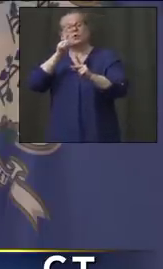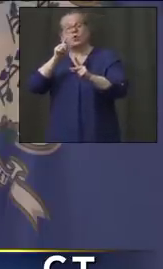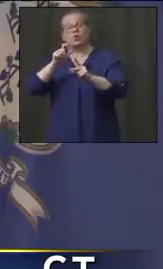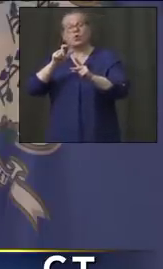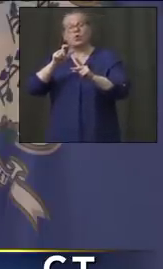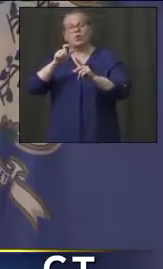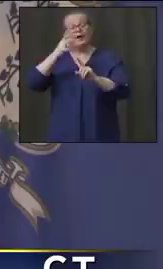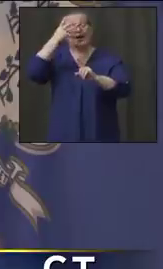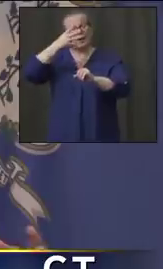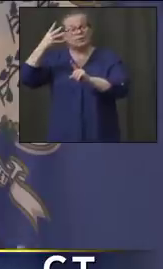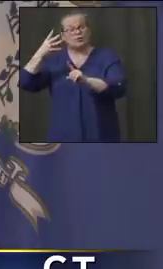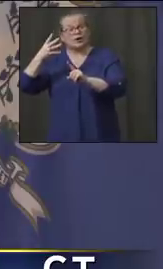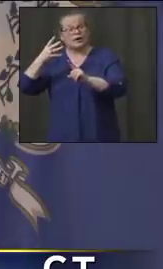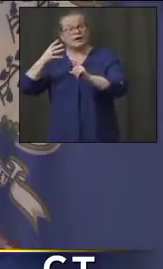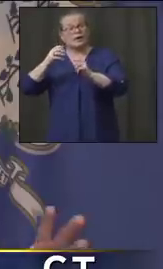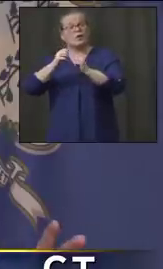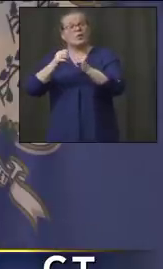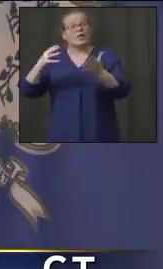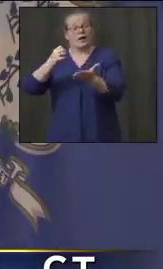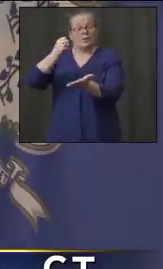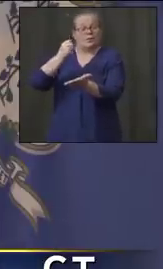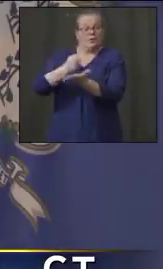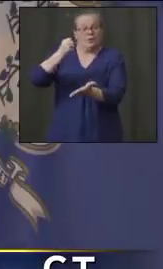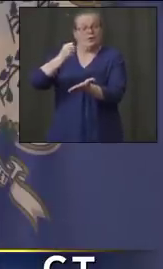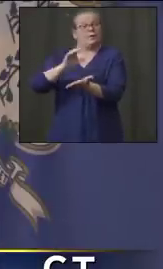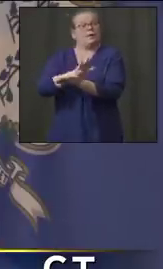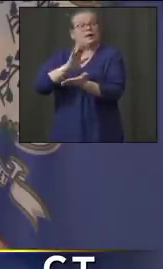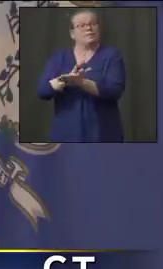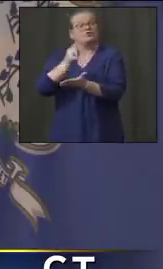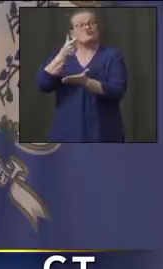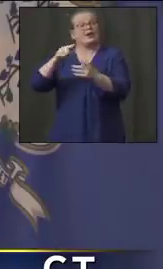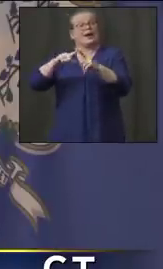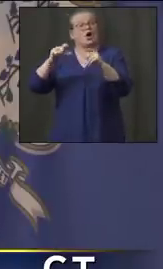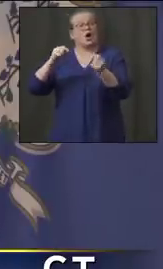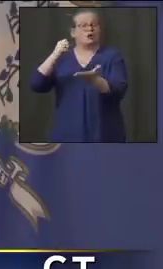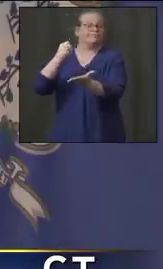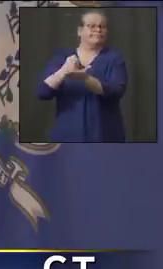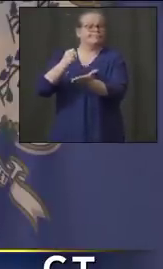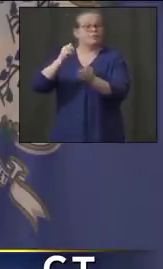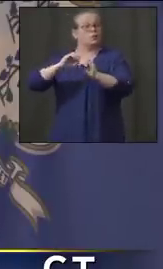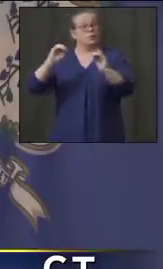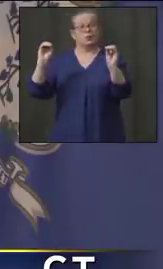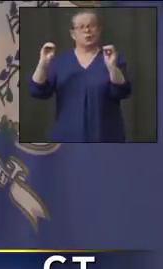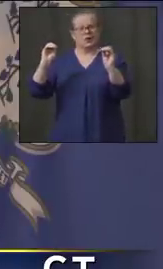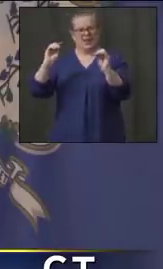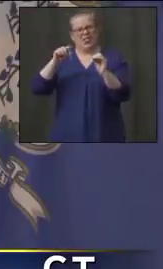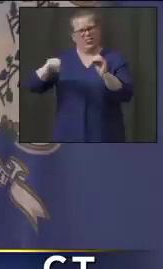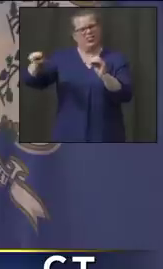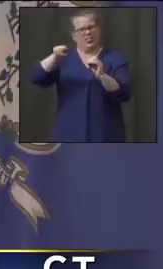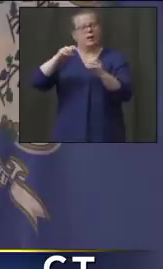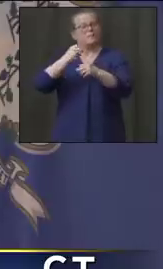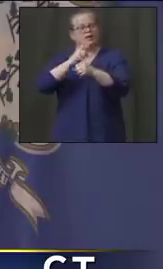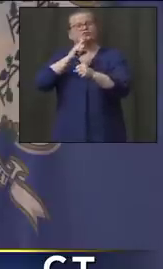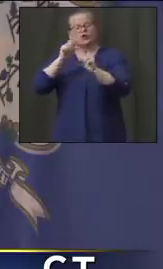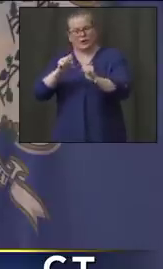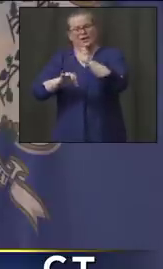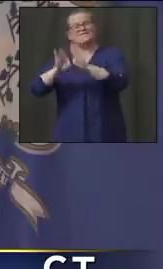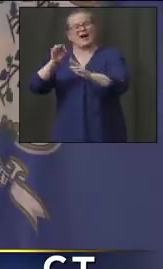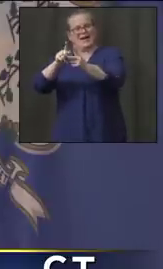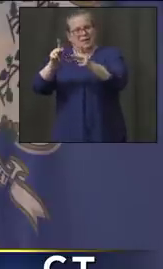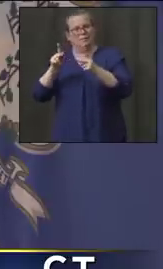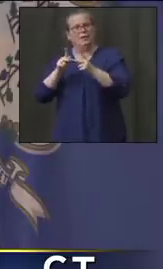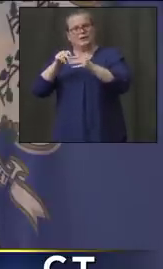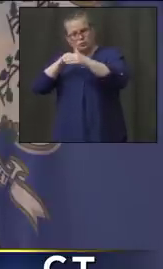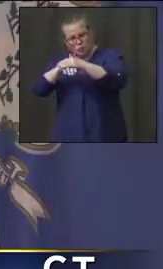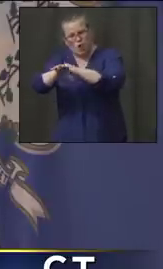we find shelter for them, not necessarily where they are right now, so they can be in a safe environment as well. You know, what happens in